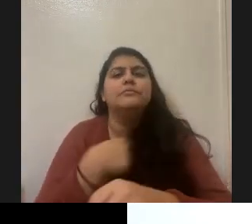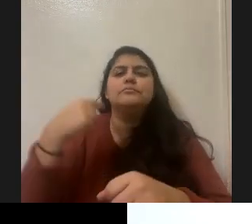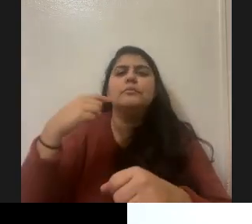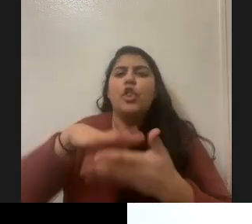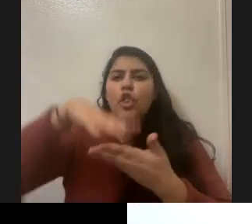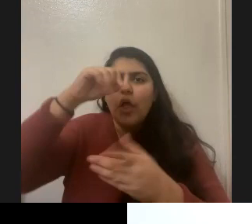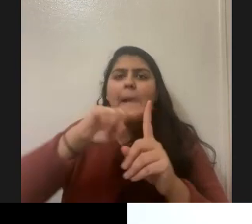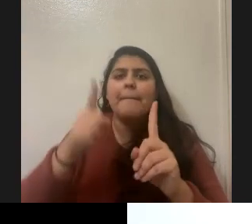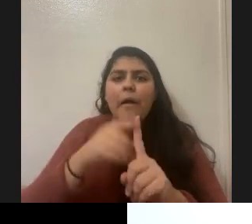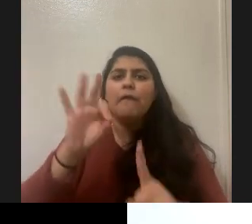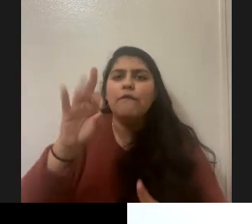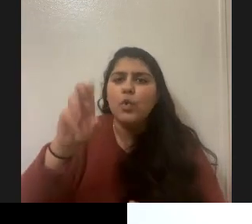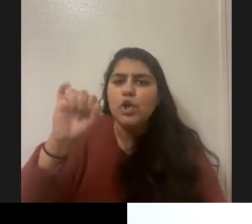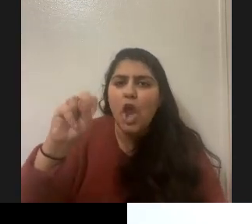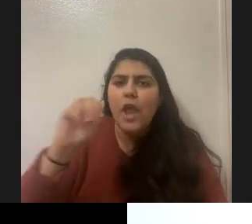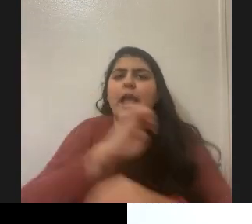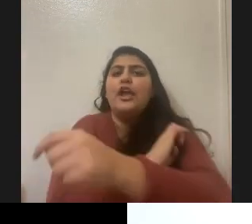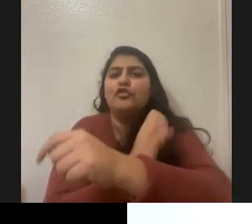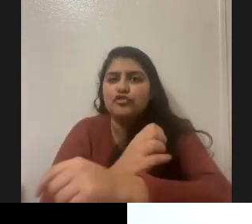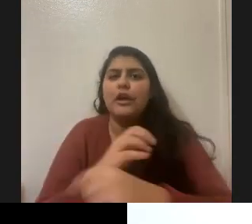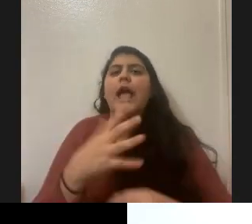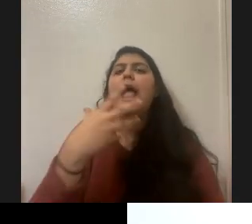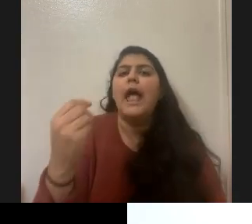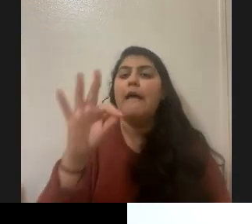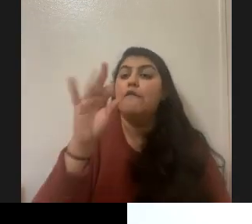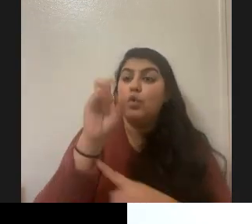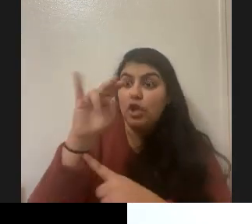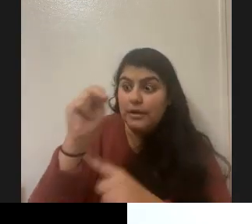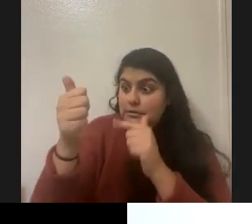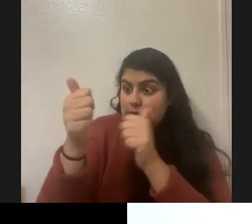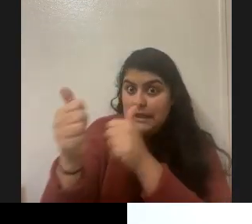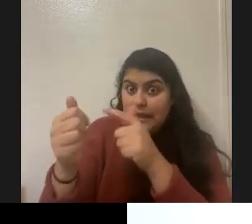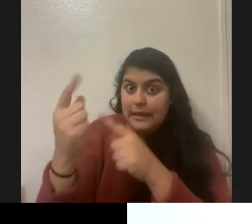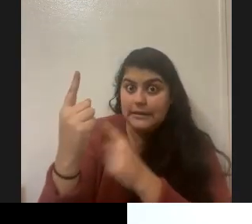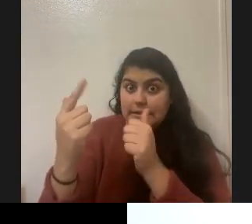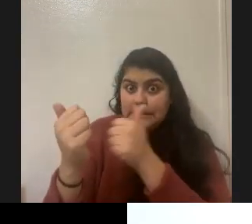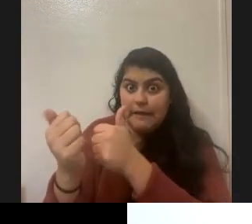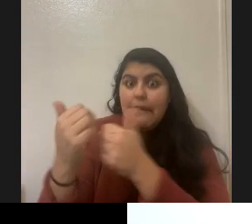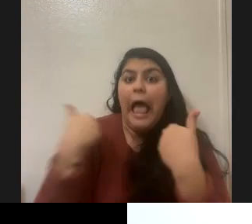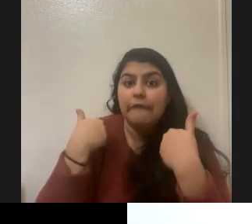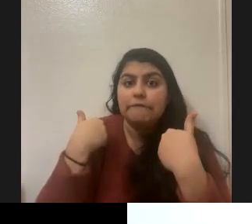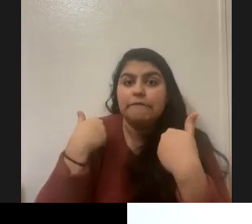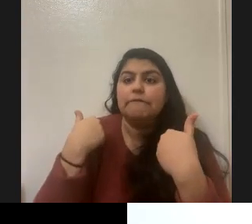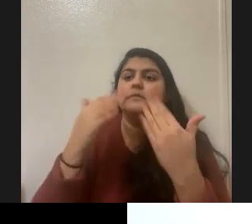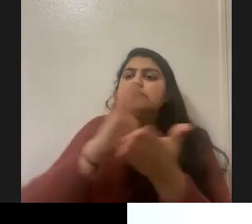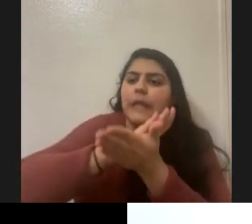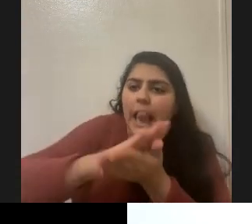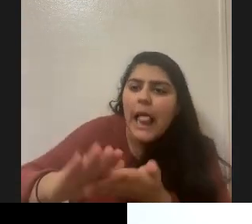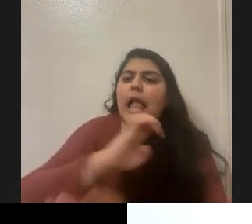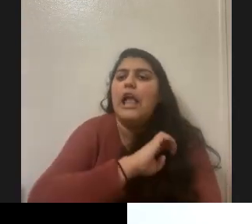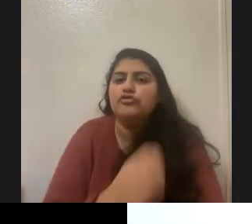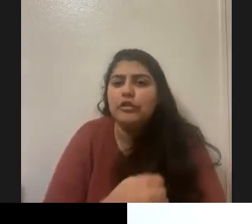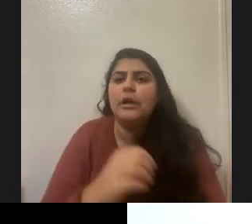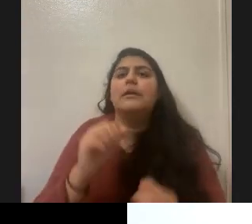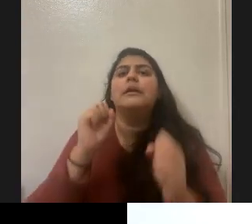thing called fusion energy. And, fusion has the potential to be clean, it's abundant. You're not going to be like, oh, we need